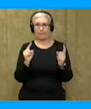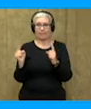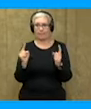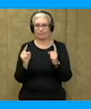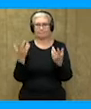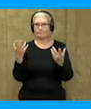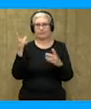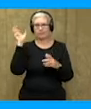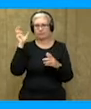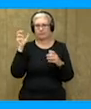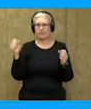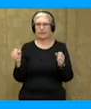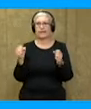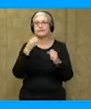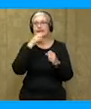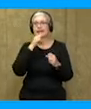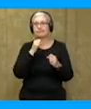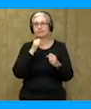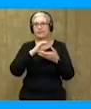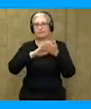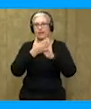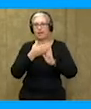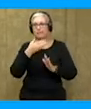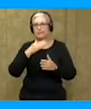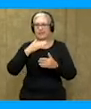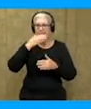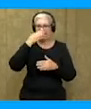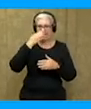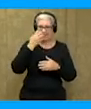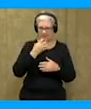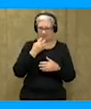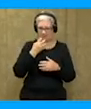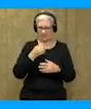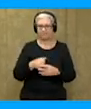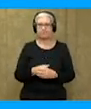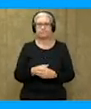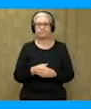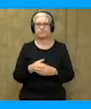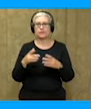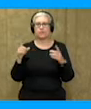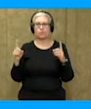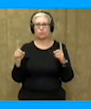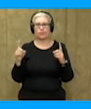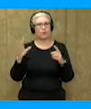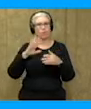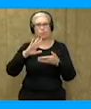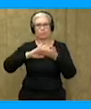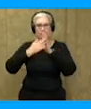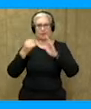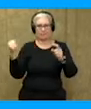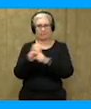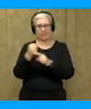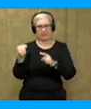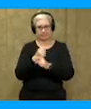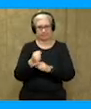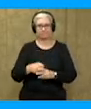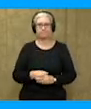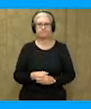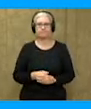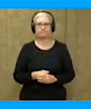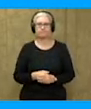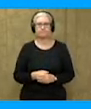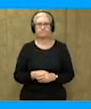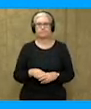right? And that's the thing that we don't want to see happen in conflict. We don't want to see things escalate to a fight, right? Okay, the second thing